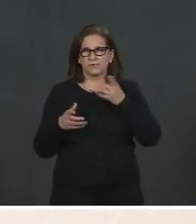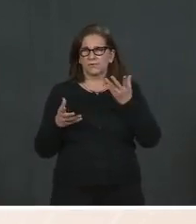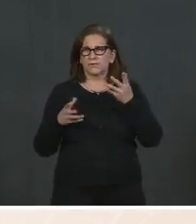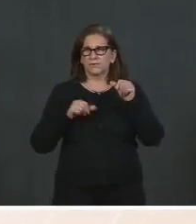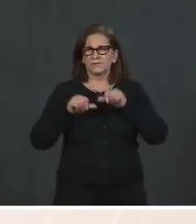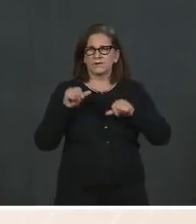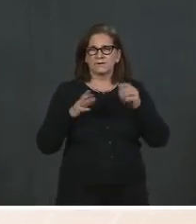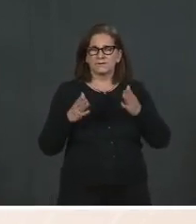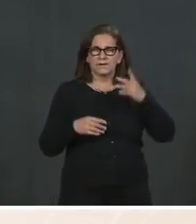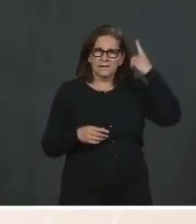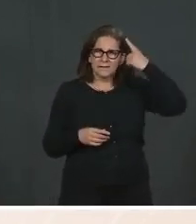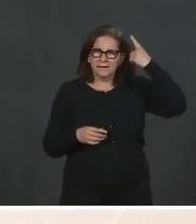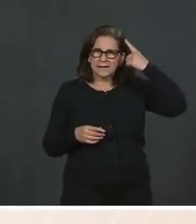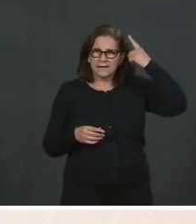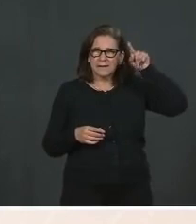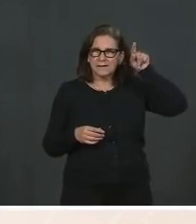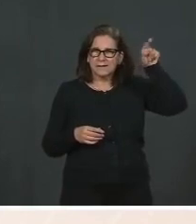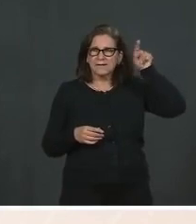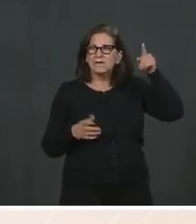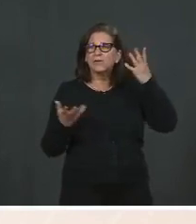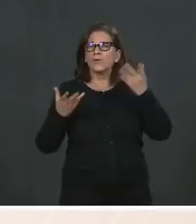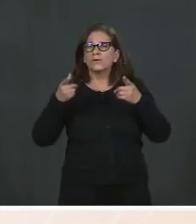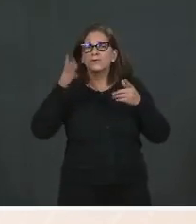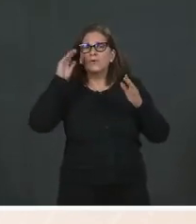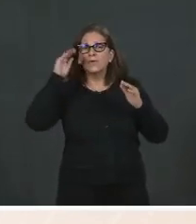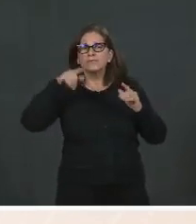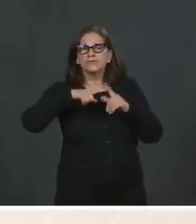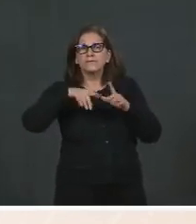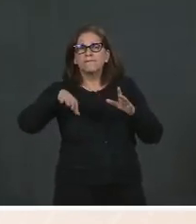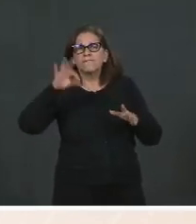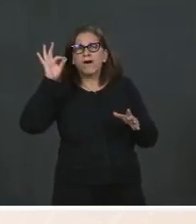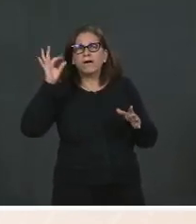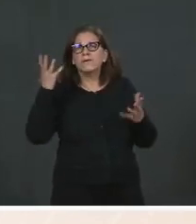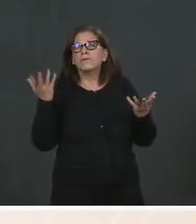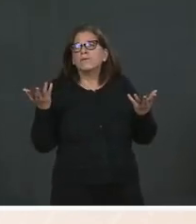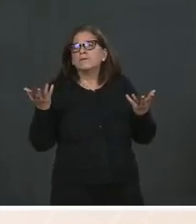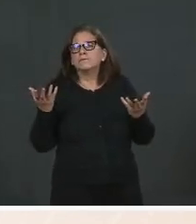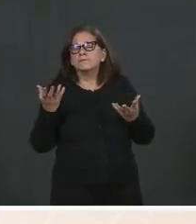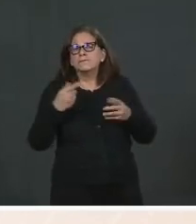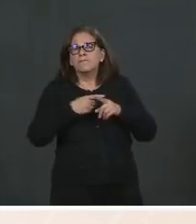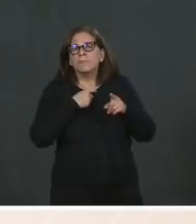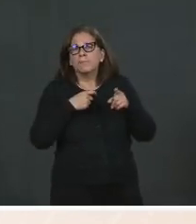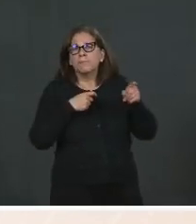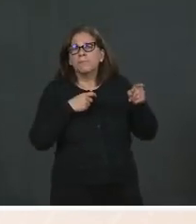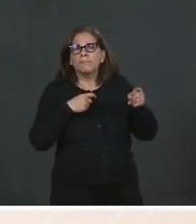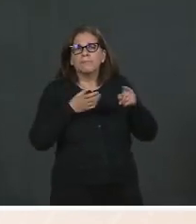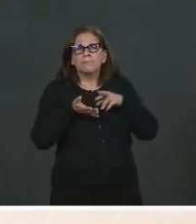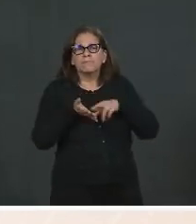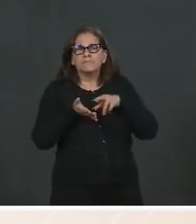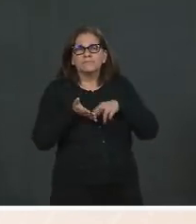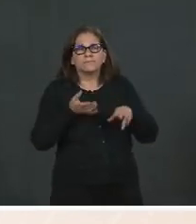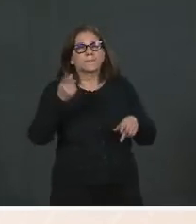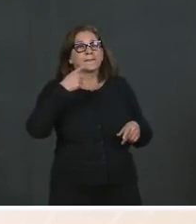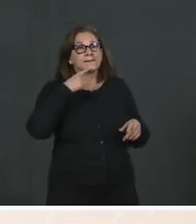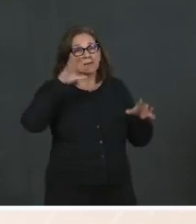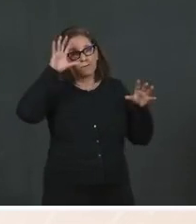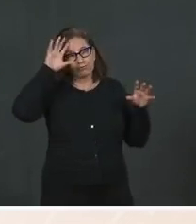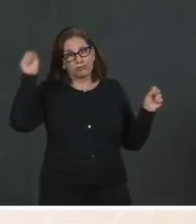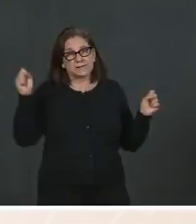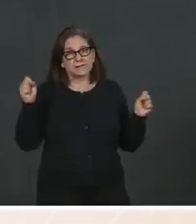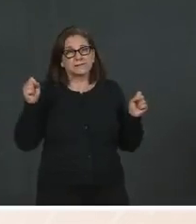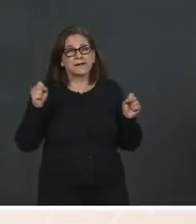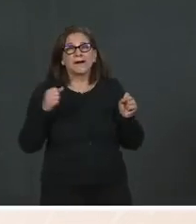find or accomplish with it? Well, the president issued a memorandum on scientific integrity